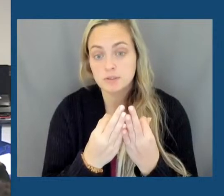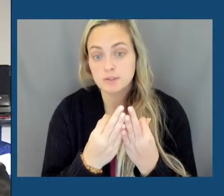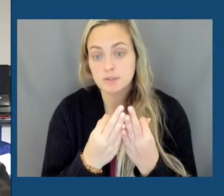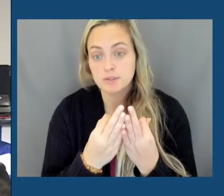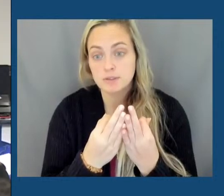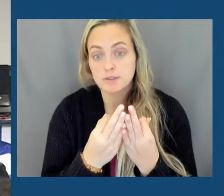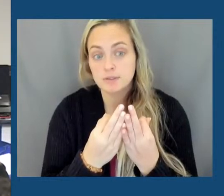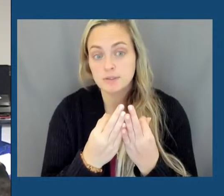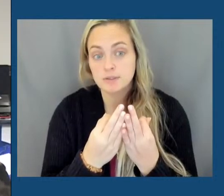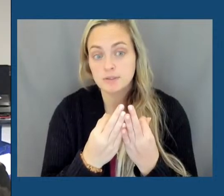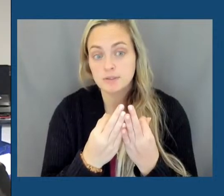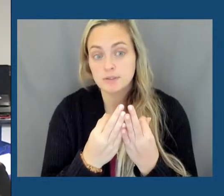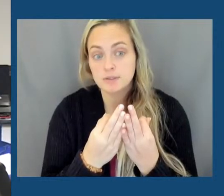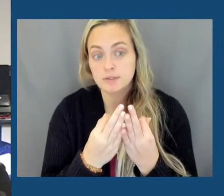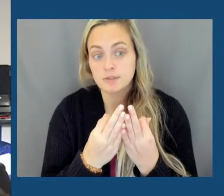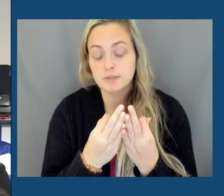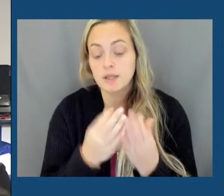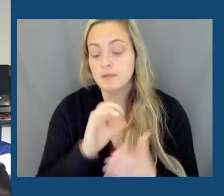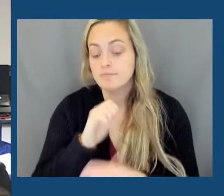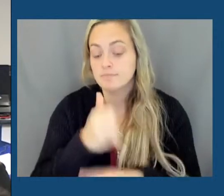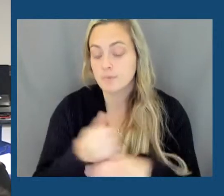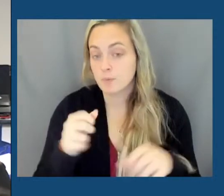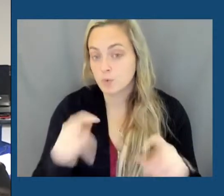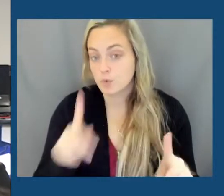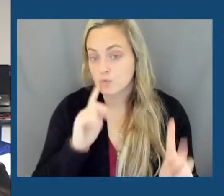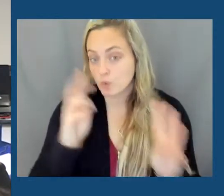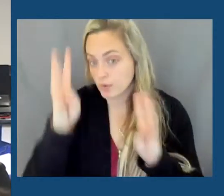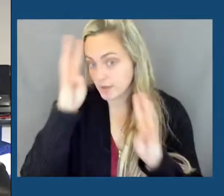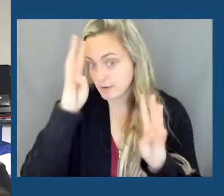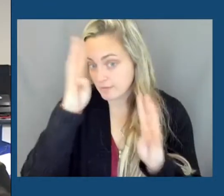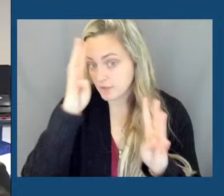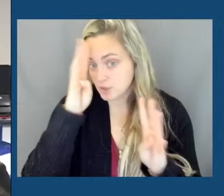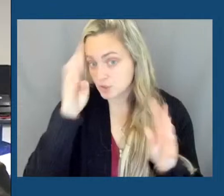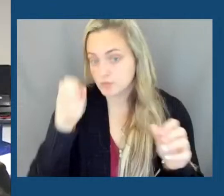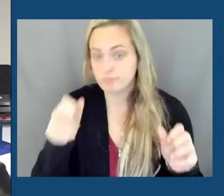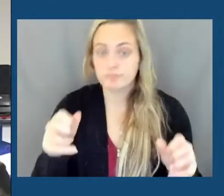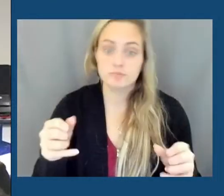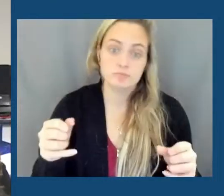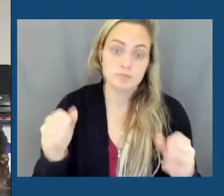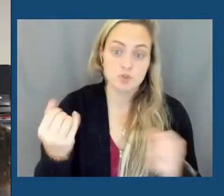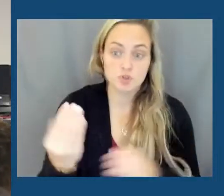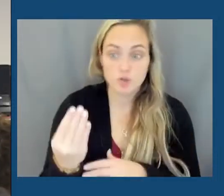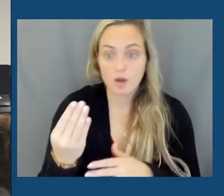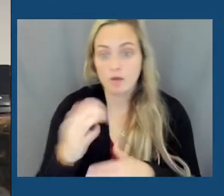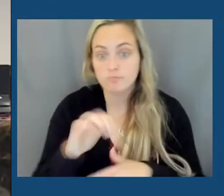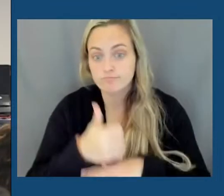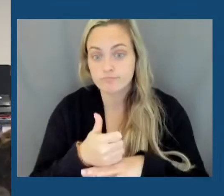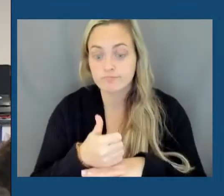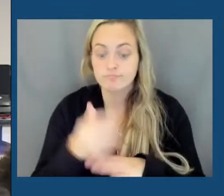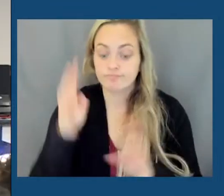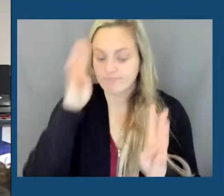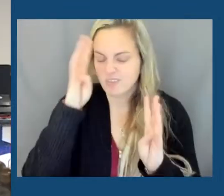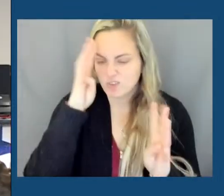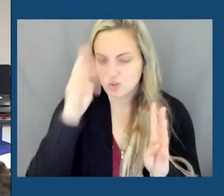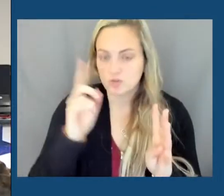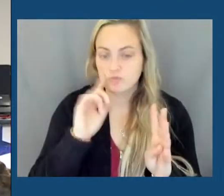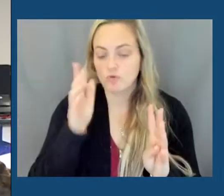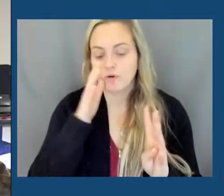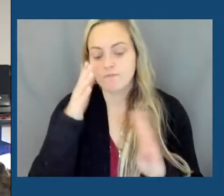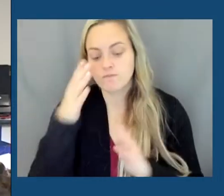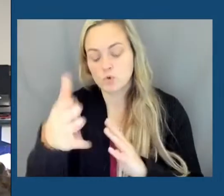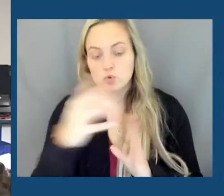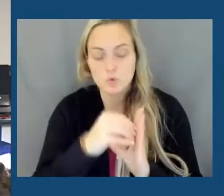creates the opportunity for innovation, job creation, and education, and paves the way for a future where our students